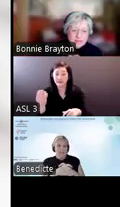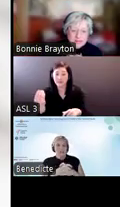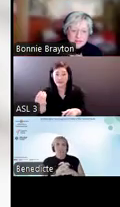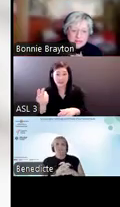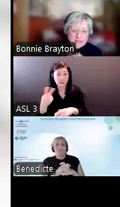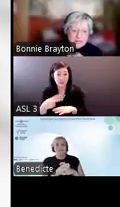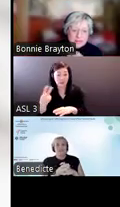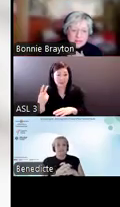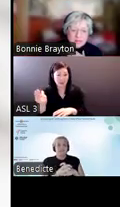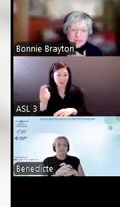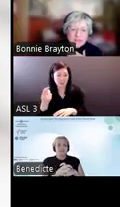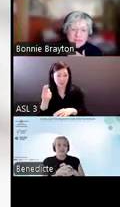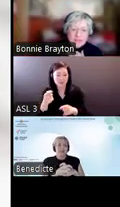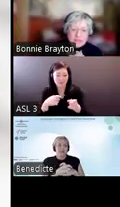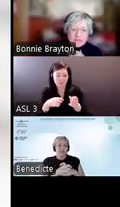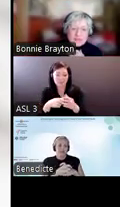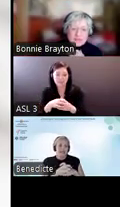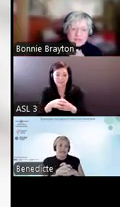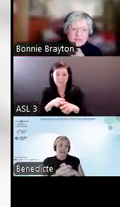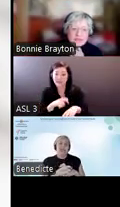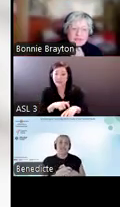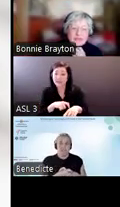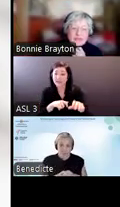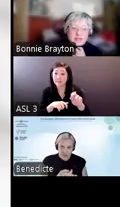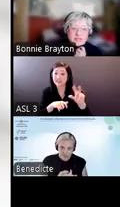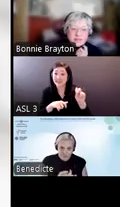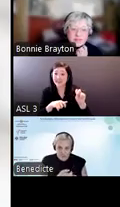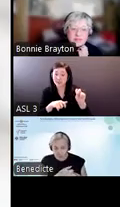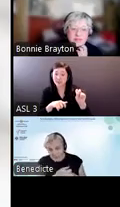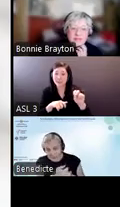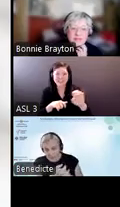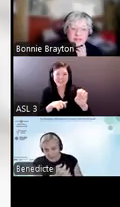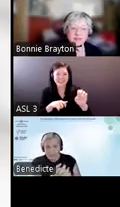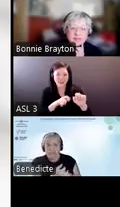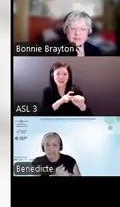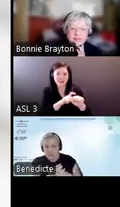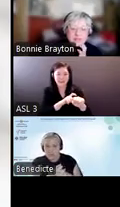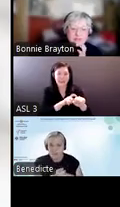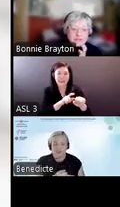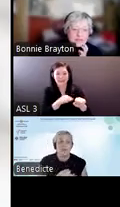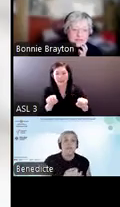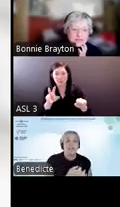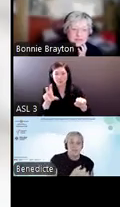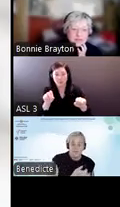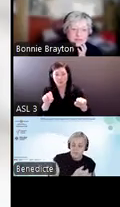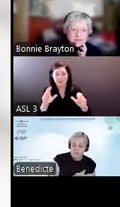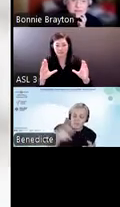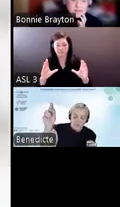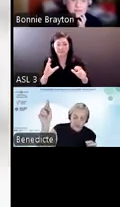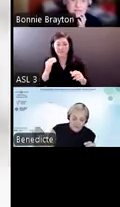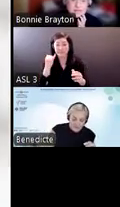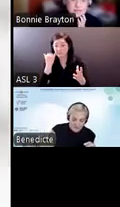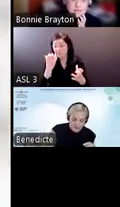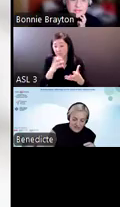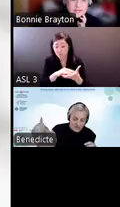days. And it's taking place from 9:30 a.m. Eastern Time to 2:30 p.m. Eastern Time. So if you want to learn